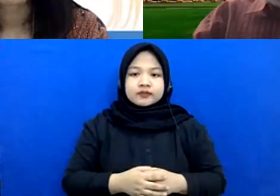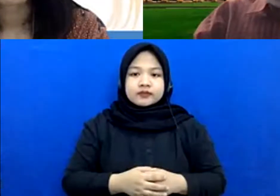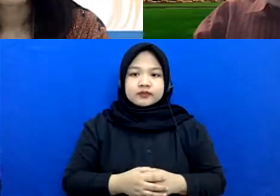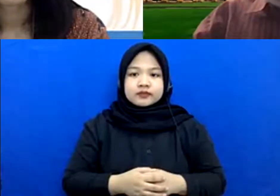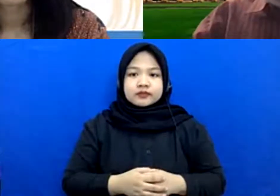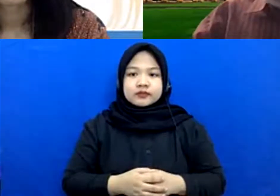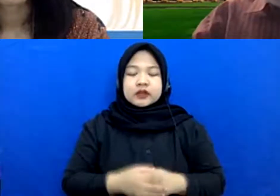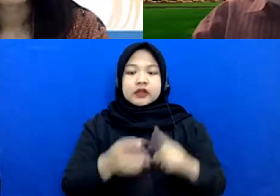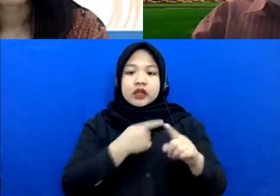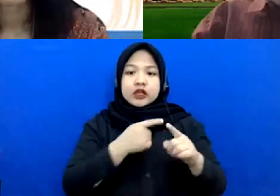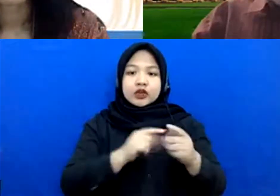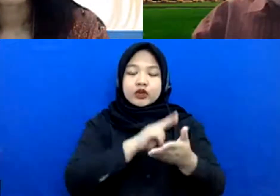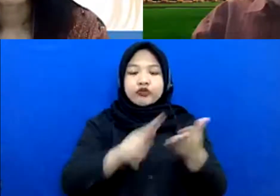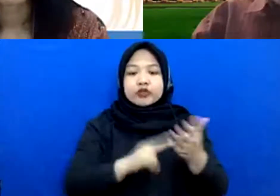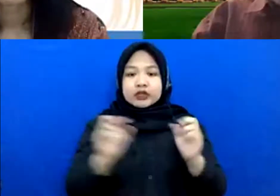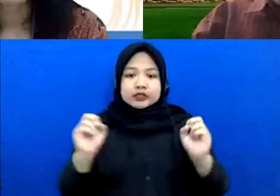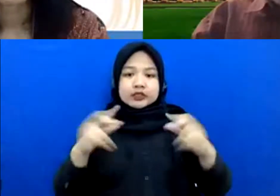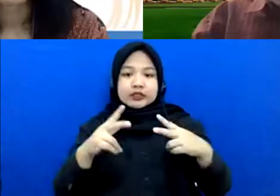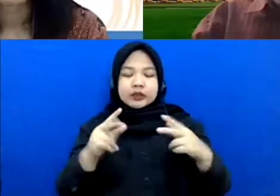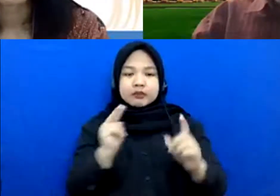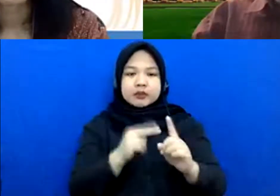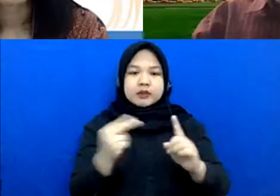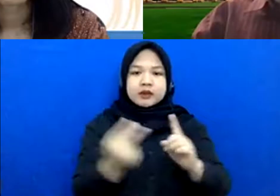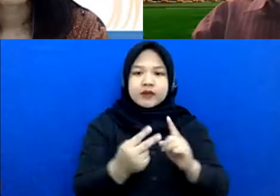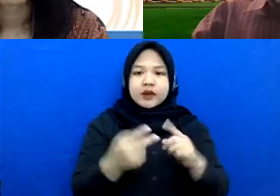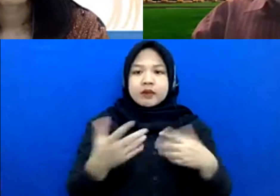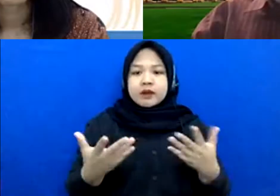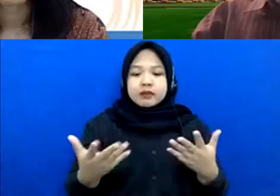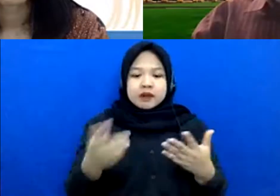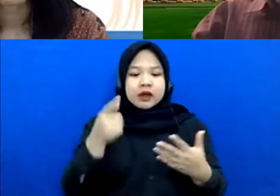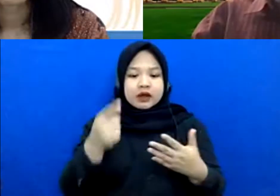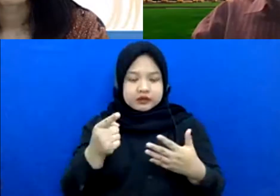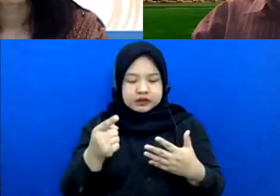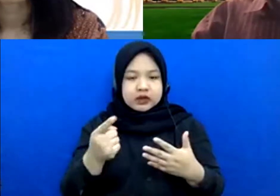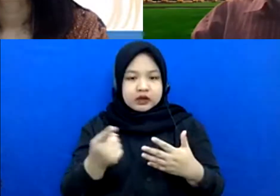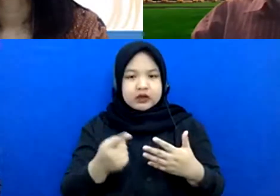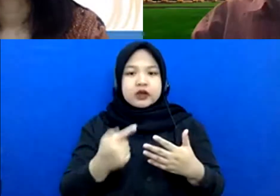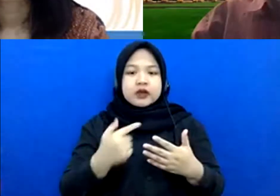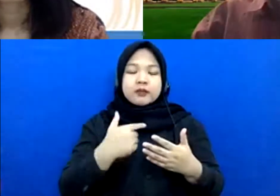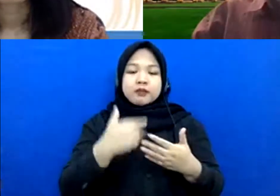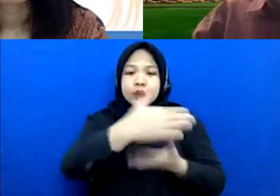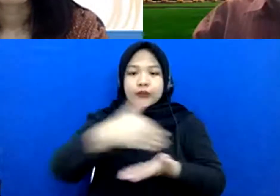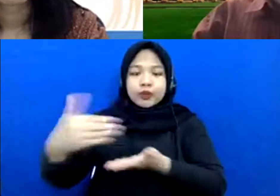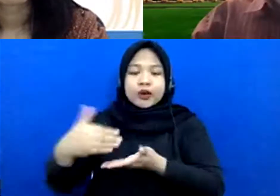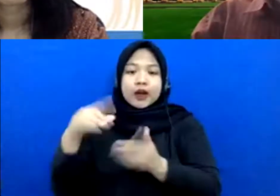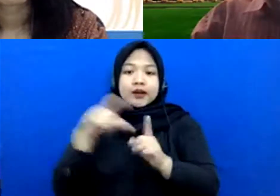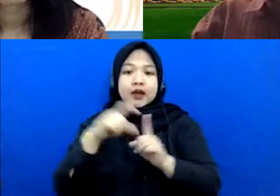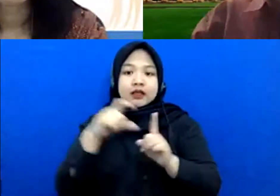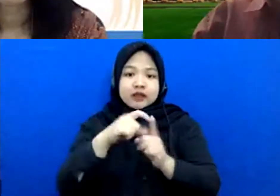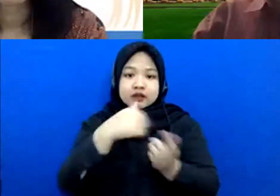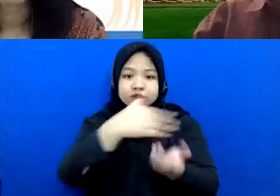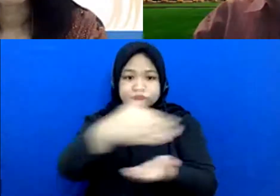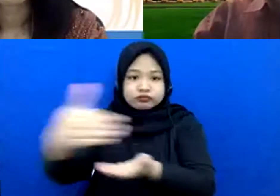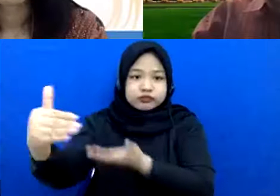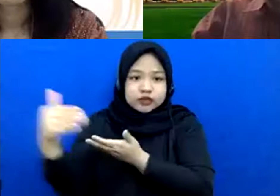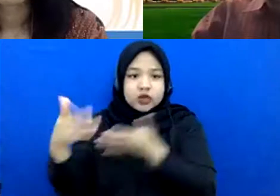a University of Sydney perspective, I'd be asking how are you storing the data? Where is it being stored? Are you